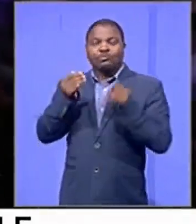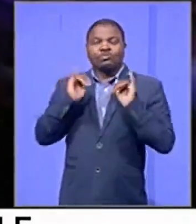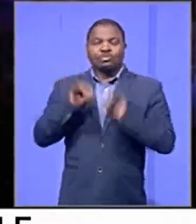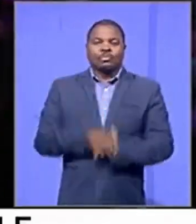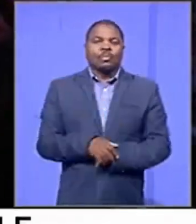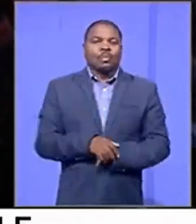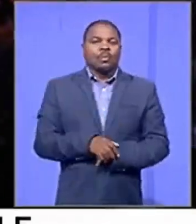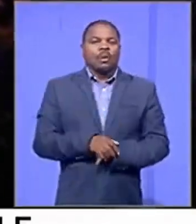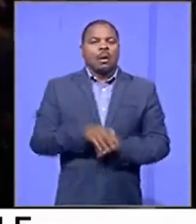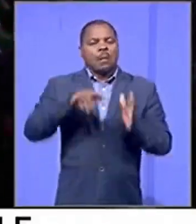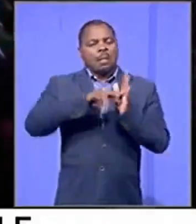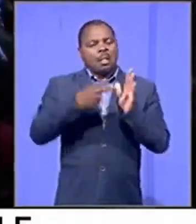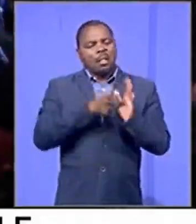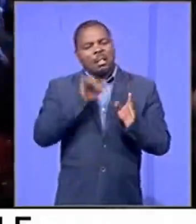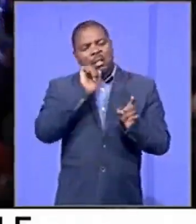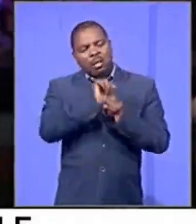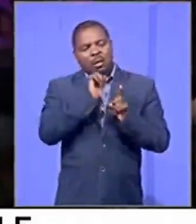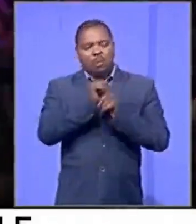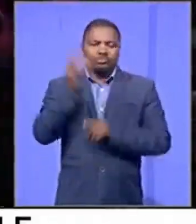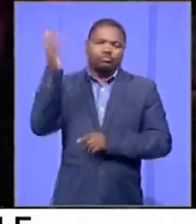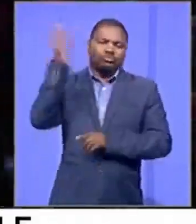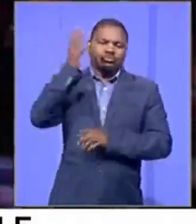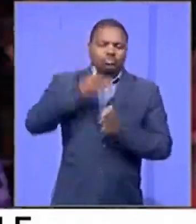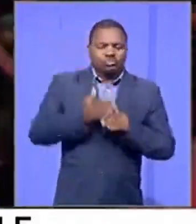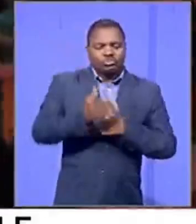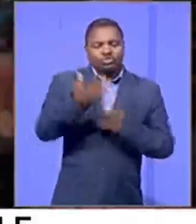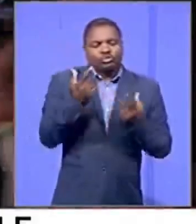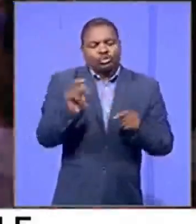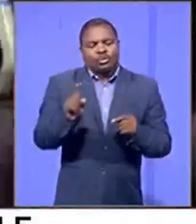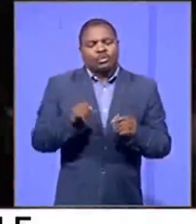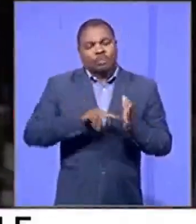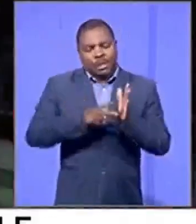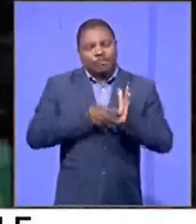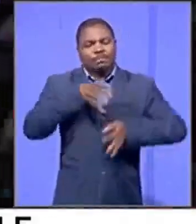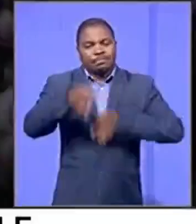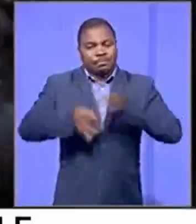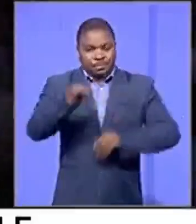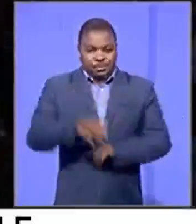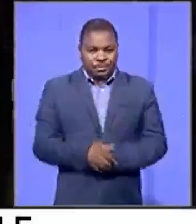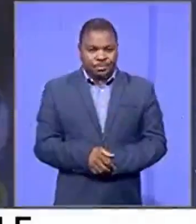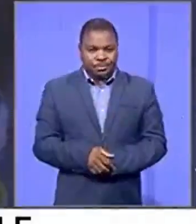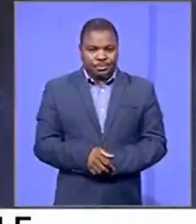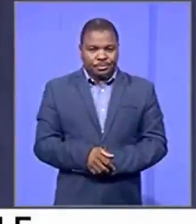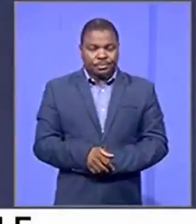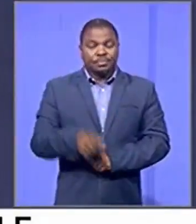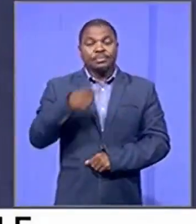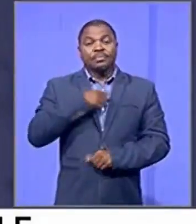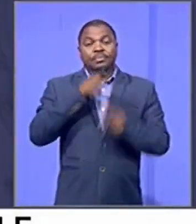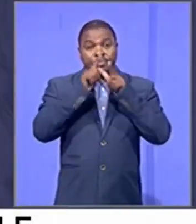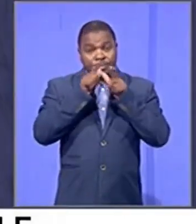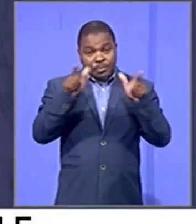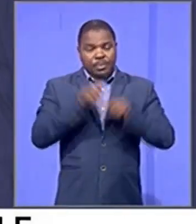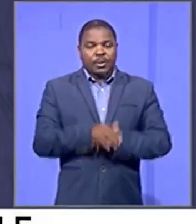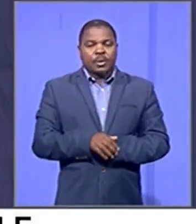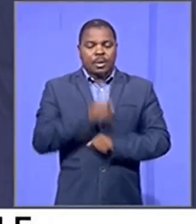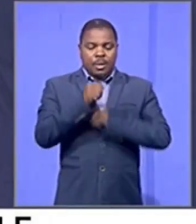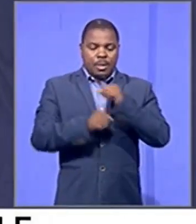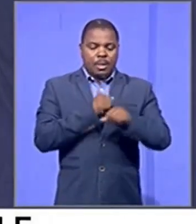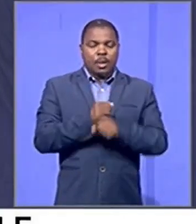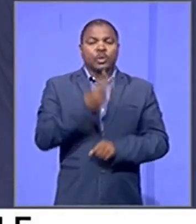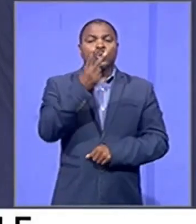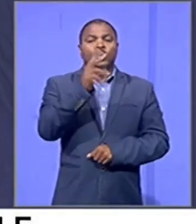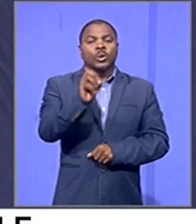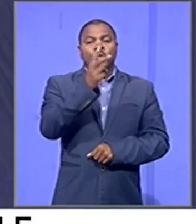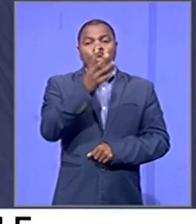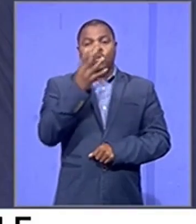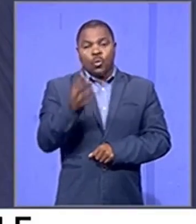maano a ya tshebetso ntle le tshenyo ya nako. Now, I've told you that 2024 is going to be about the